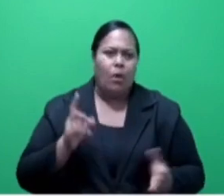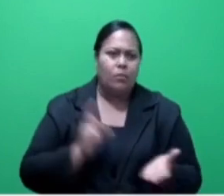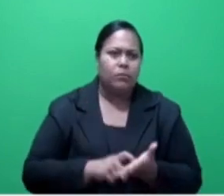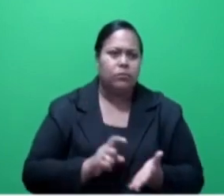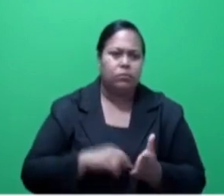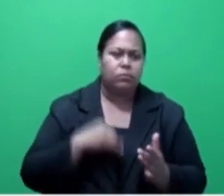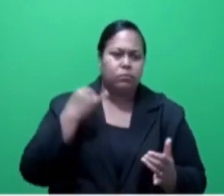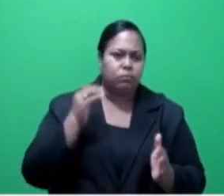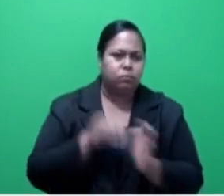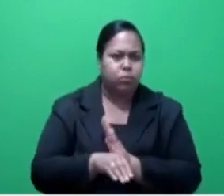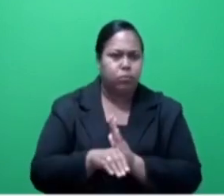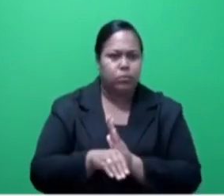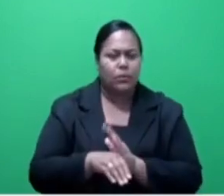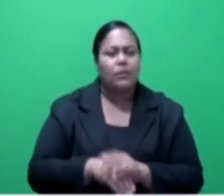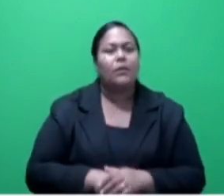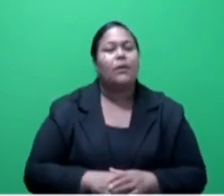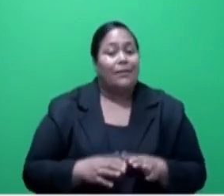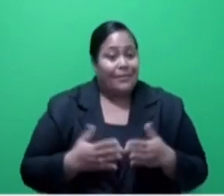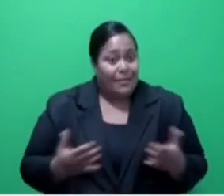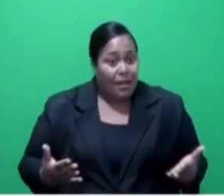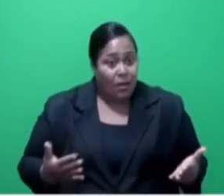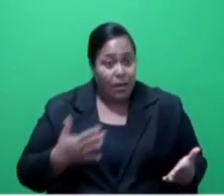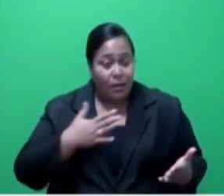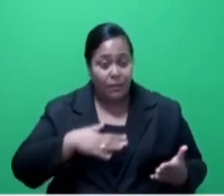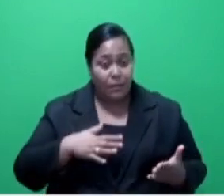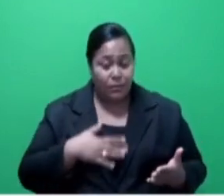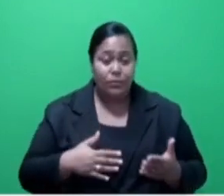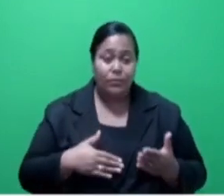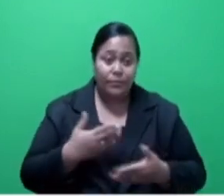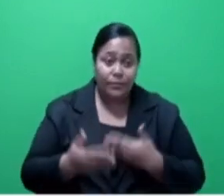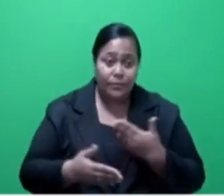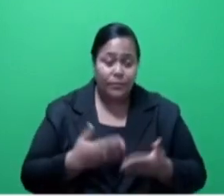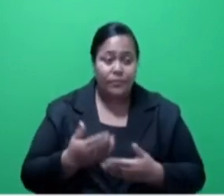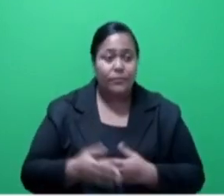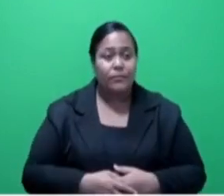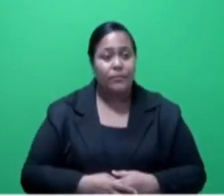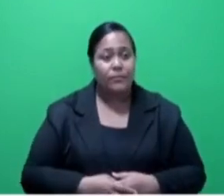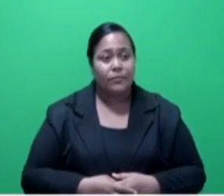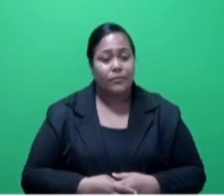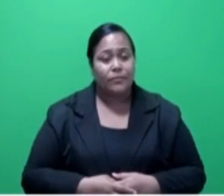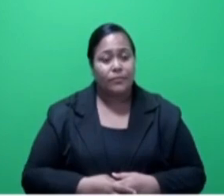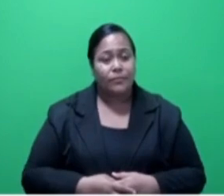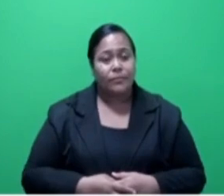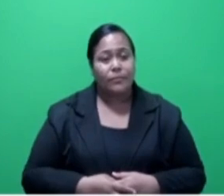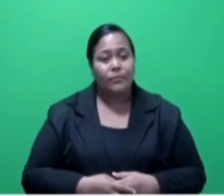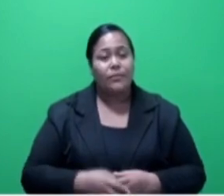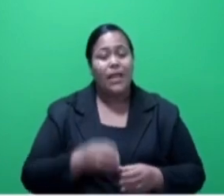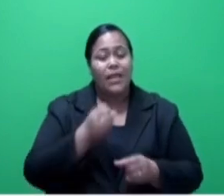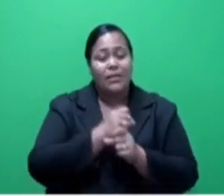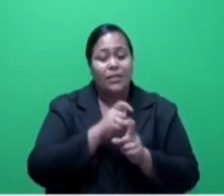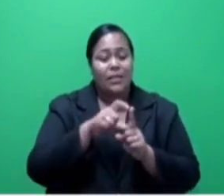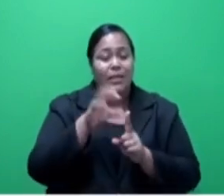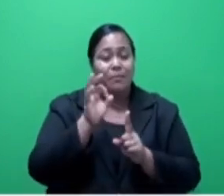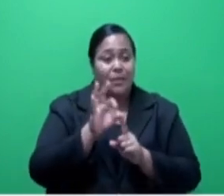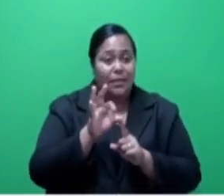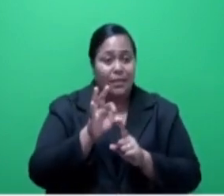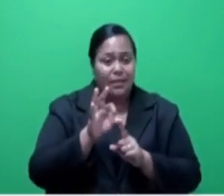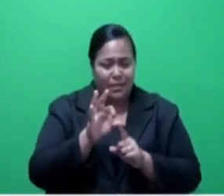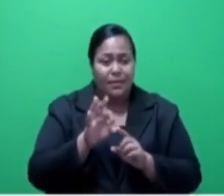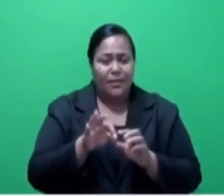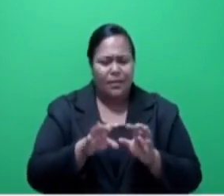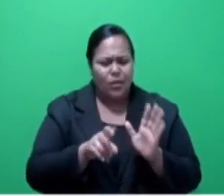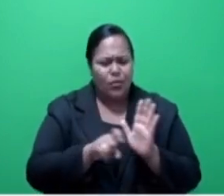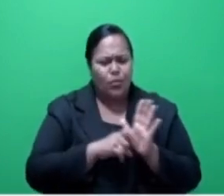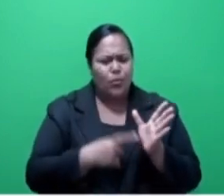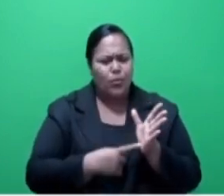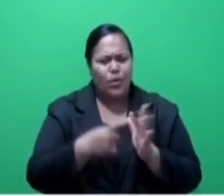that I'd like to make, Mr. Speaker, sir, so is this. At the end of 2006, the debt to GDP ratio was 53.3%. It